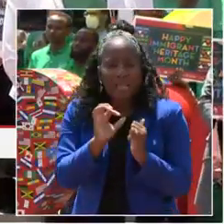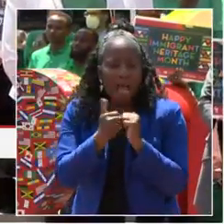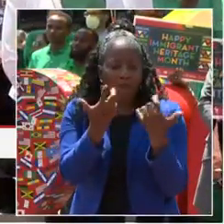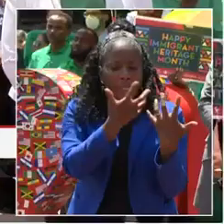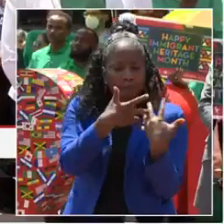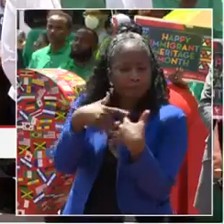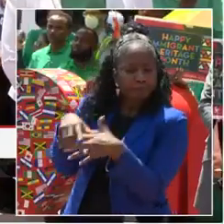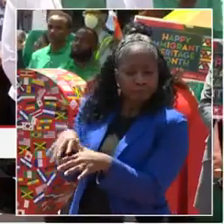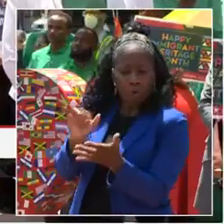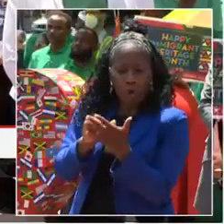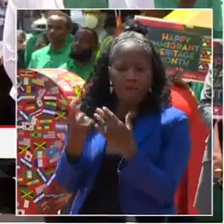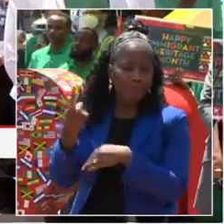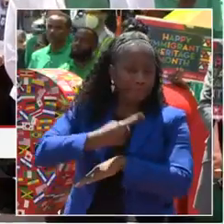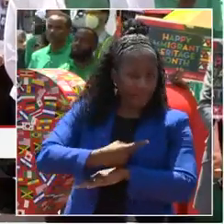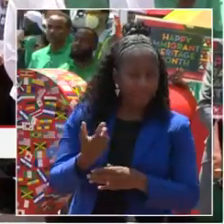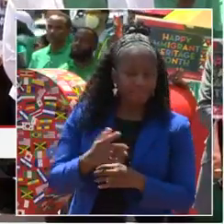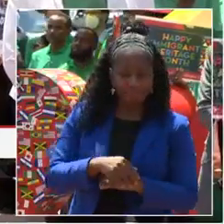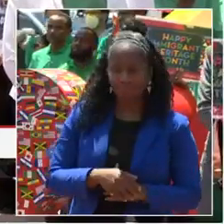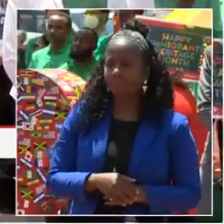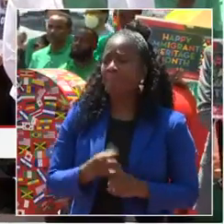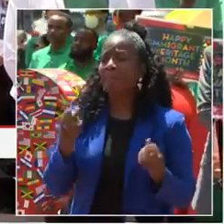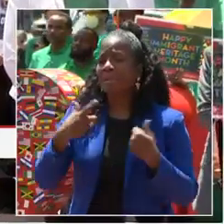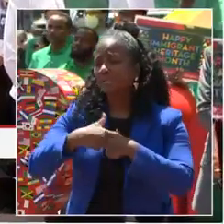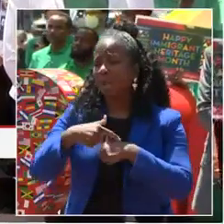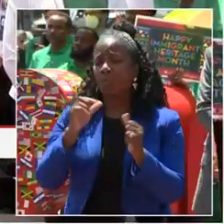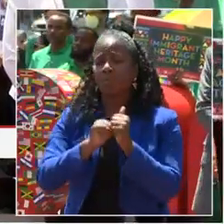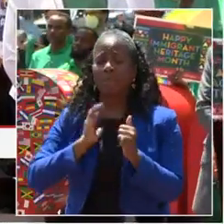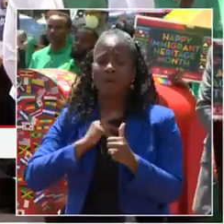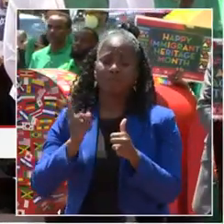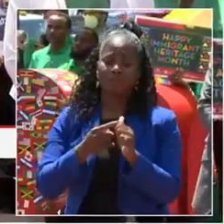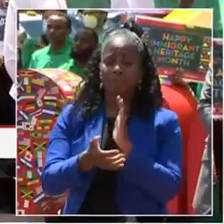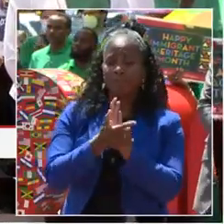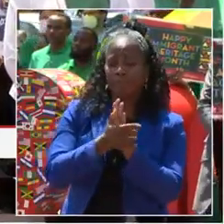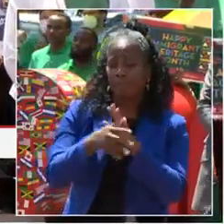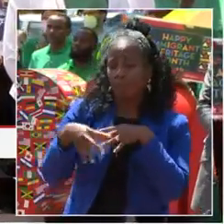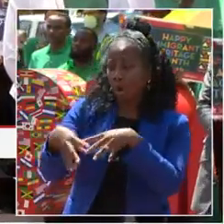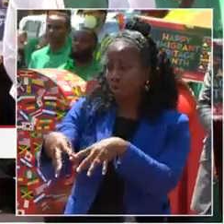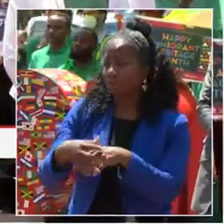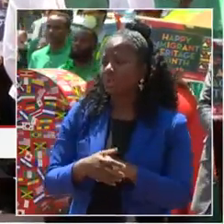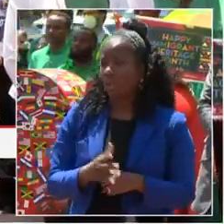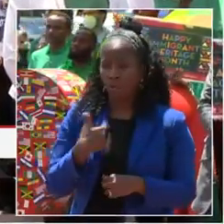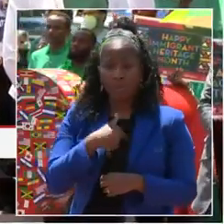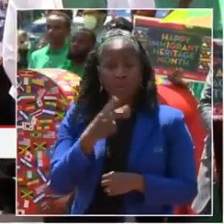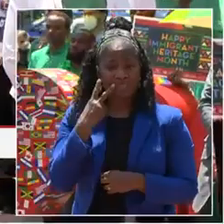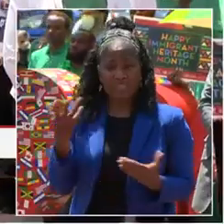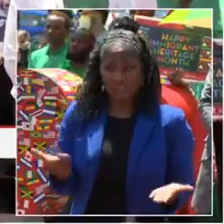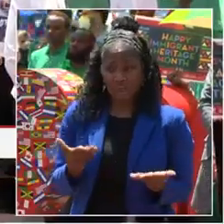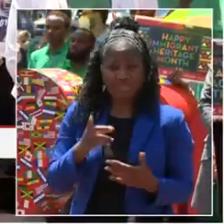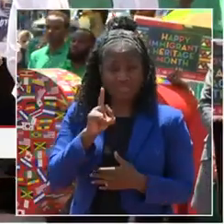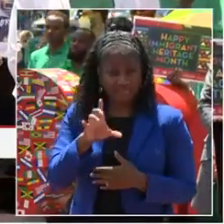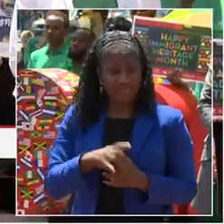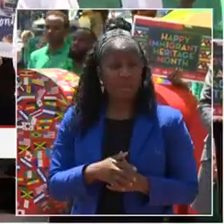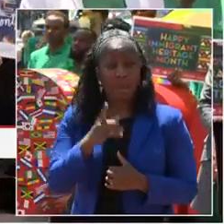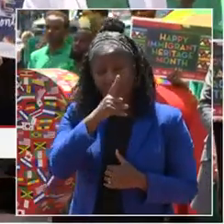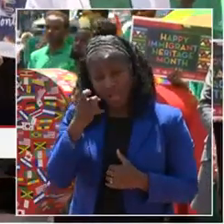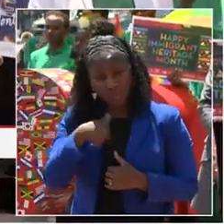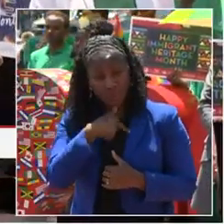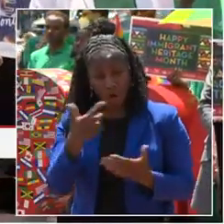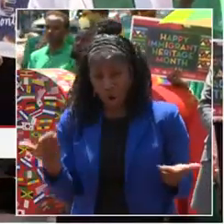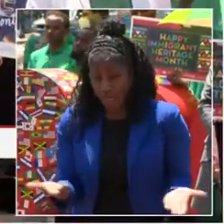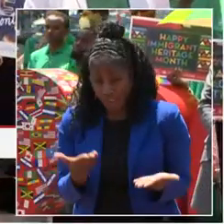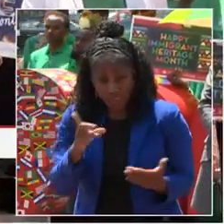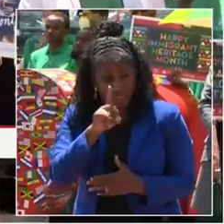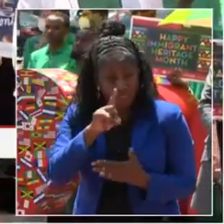washes out on game day. A lot of times with our First Amendment assemblies, Mark, what we will see here in the District of Columbia, because we are a city